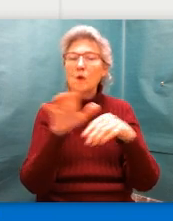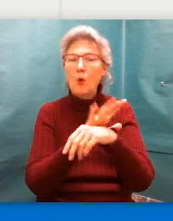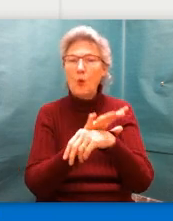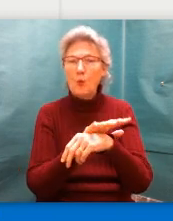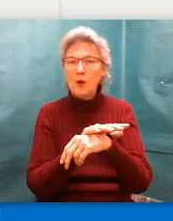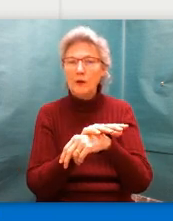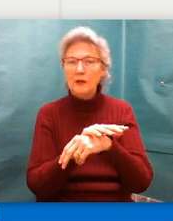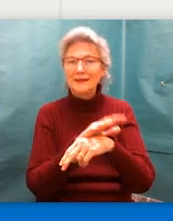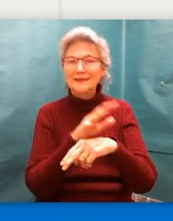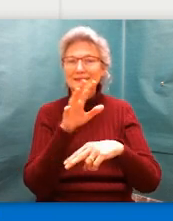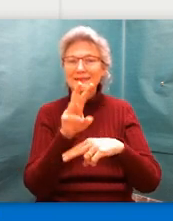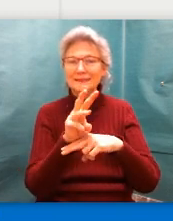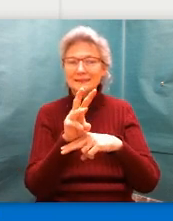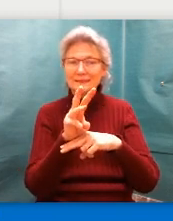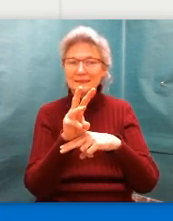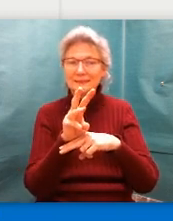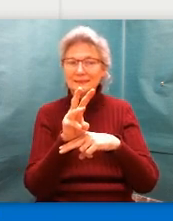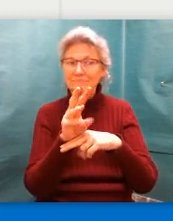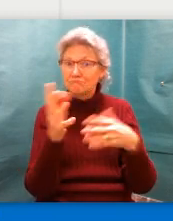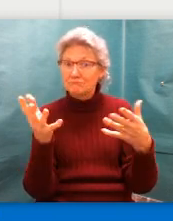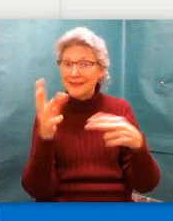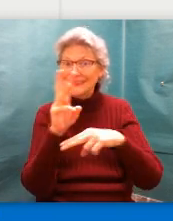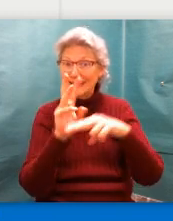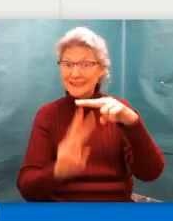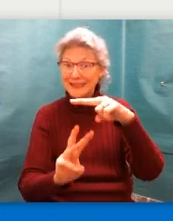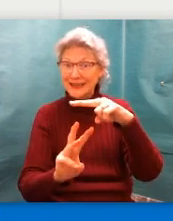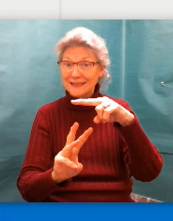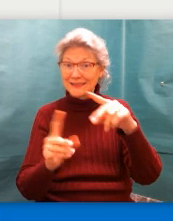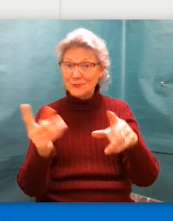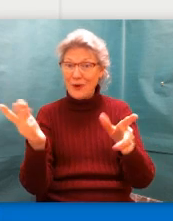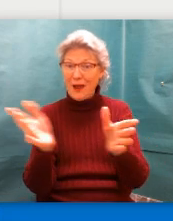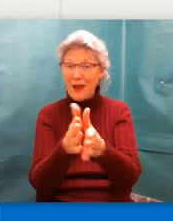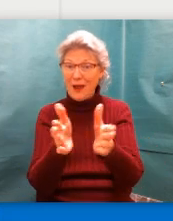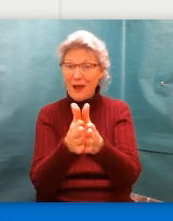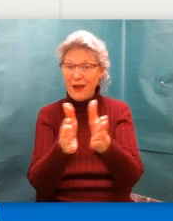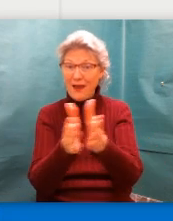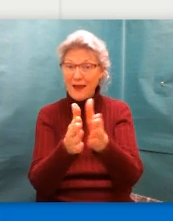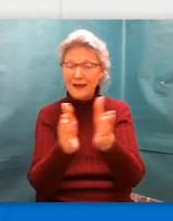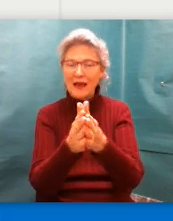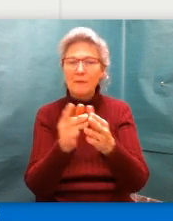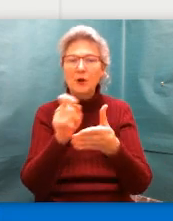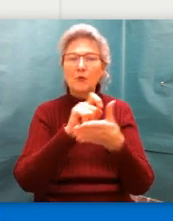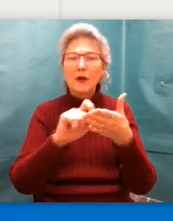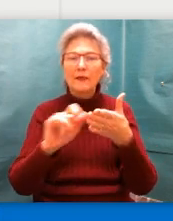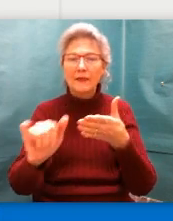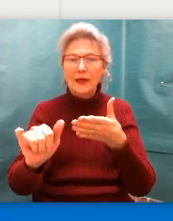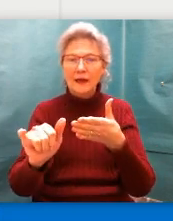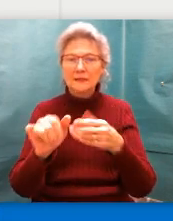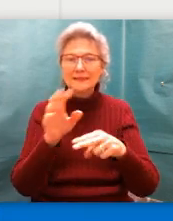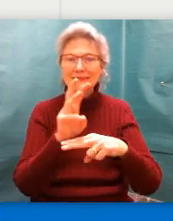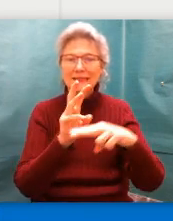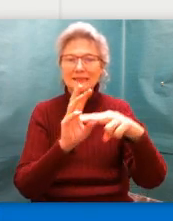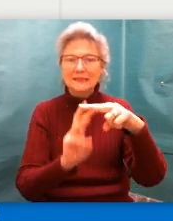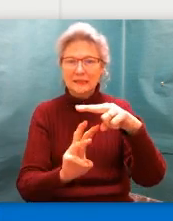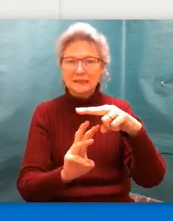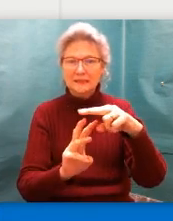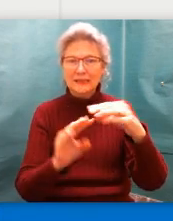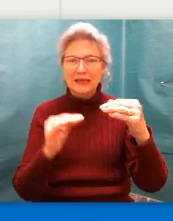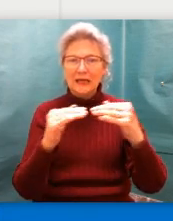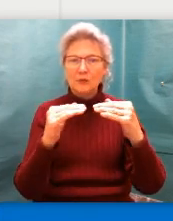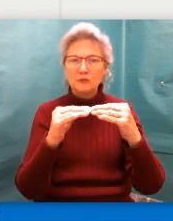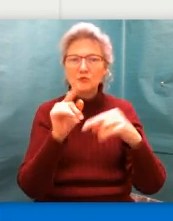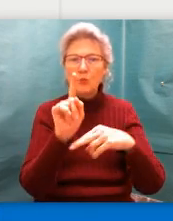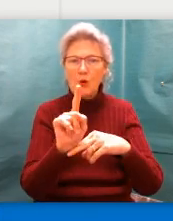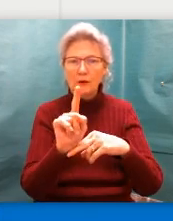3, 2, 1. 6 6. Great thinking. And I'm going to write that down here so I know